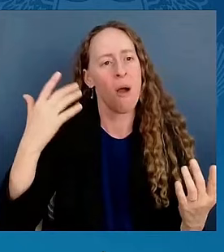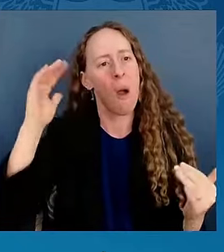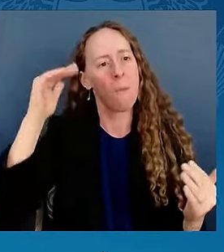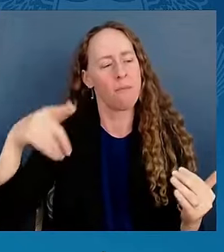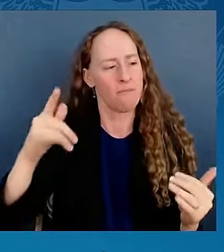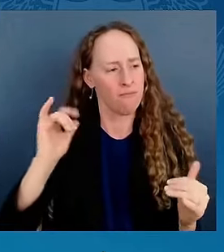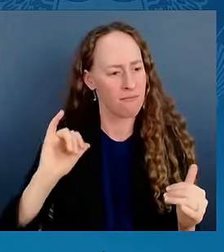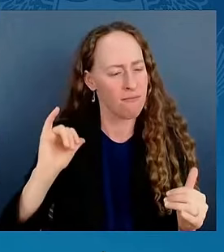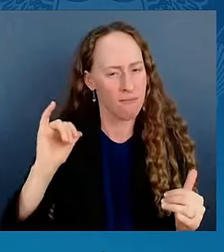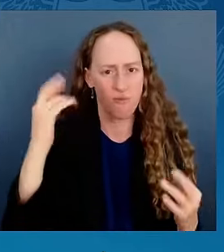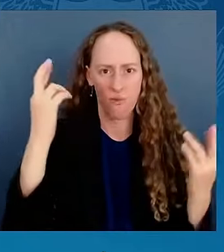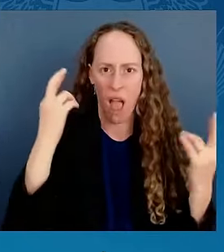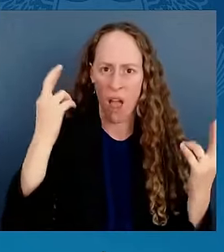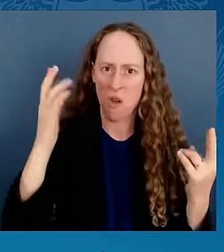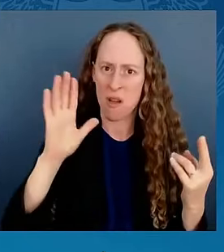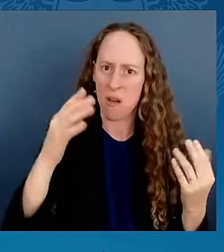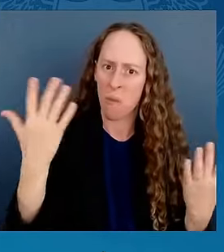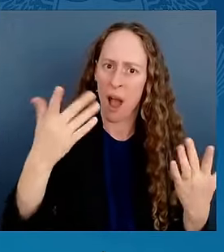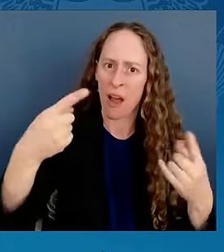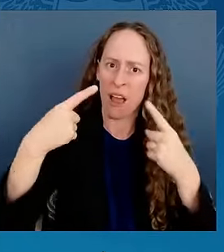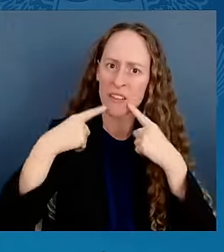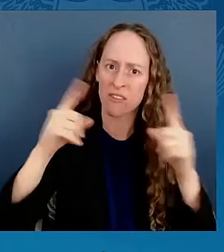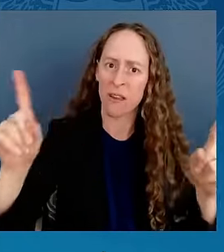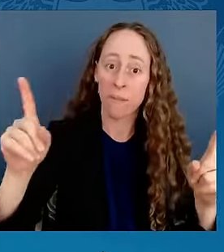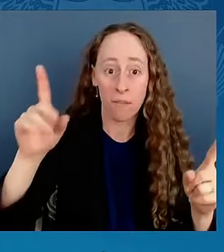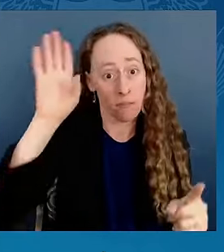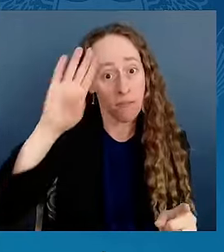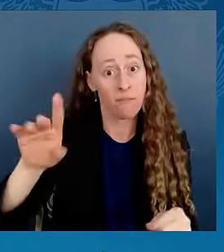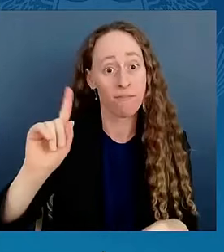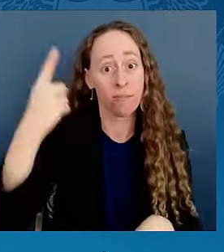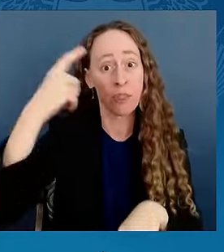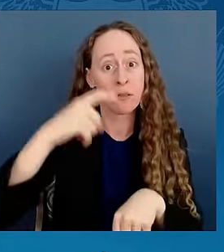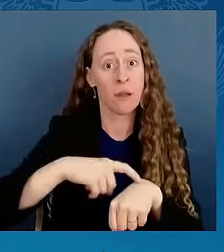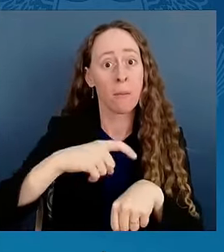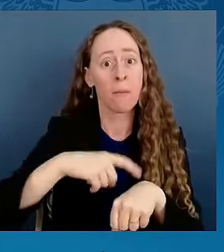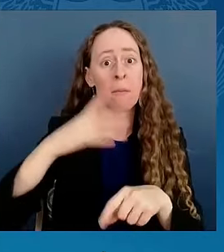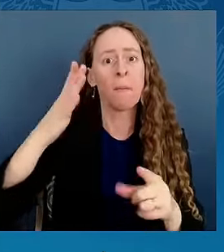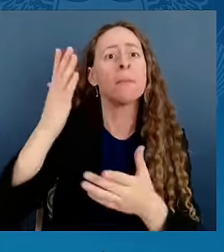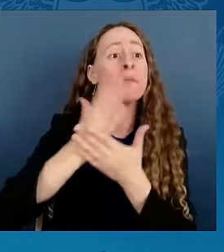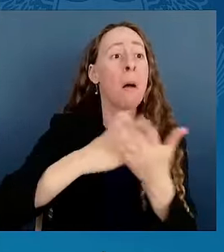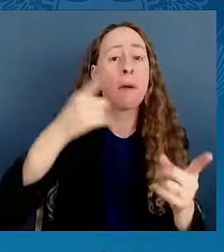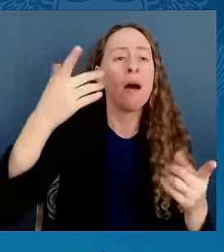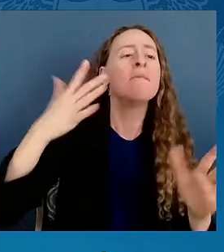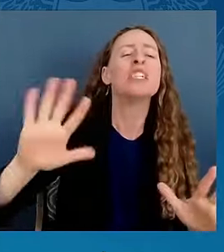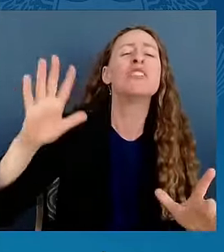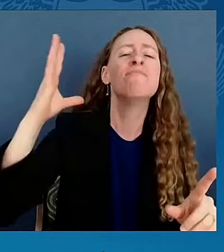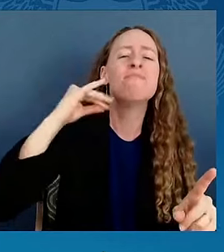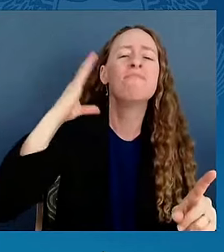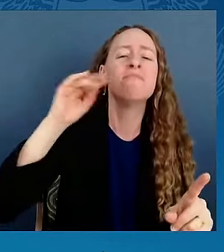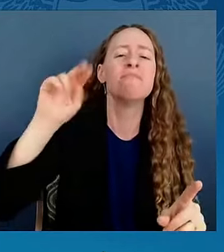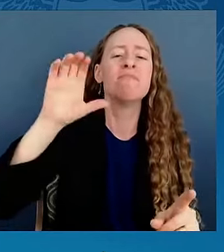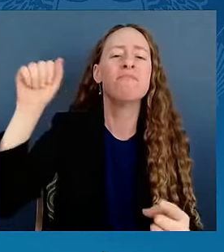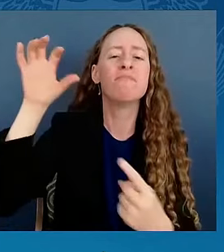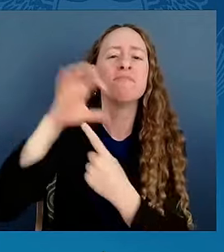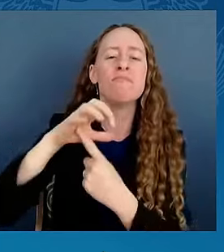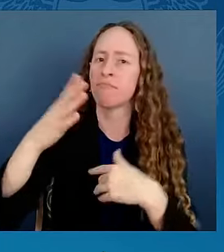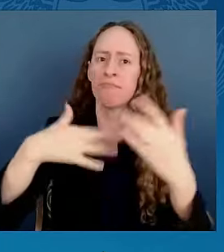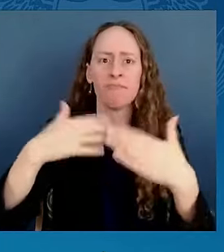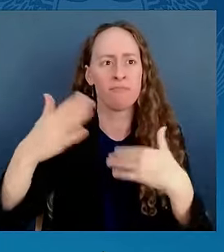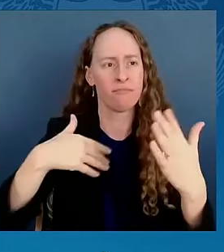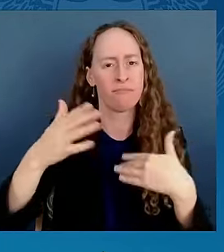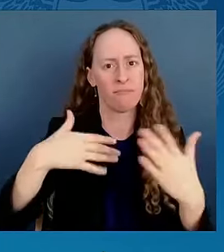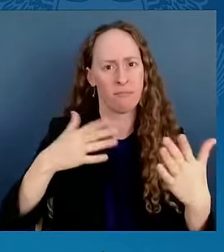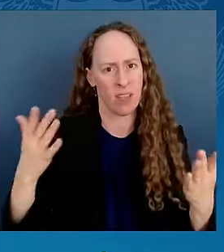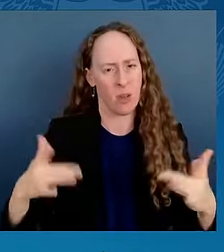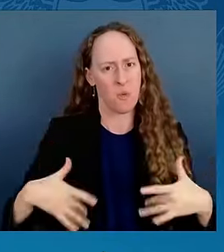one of many, what you've done is remarkable. In addition to your success on the field, many of you are using your